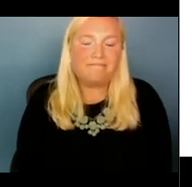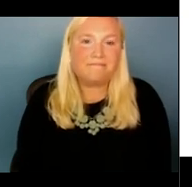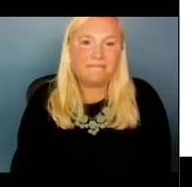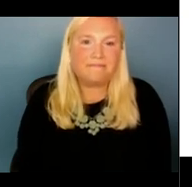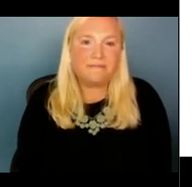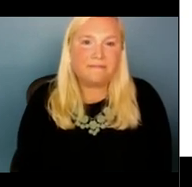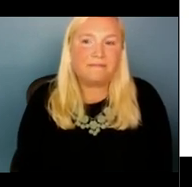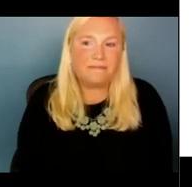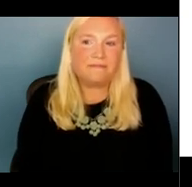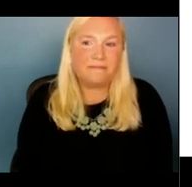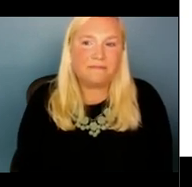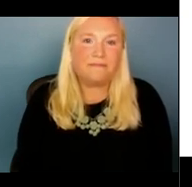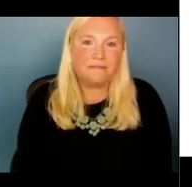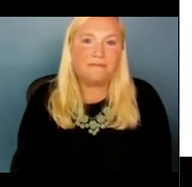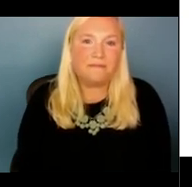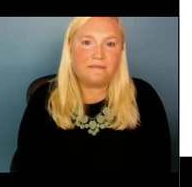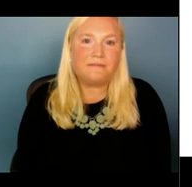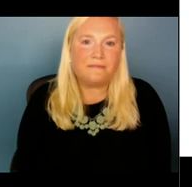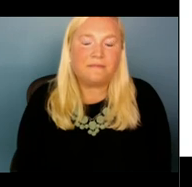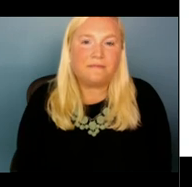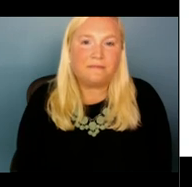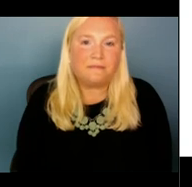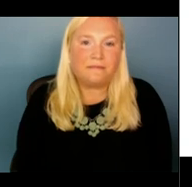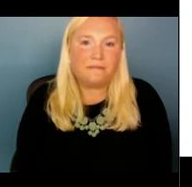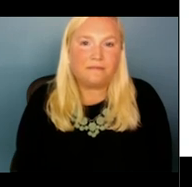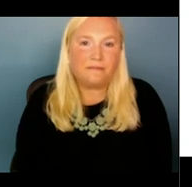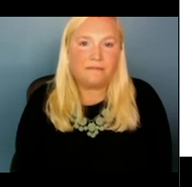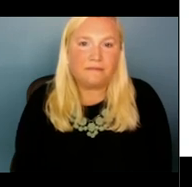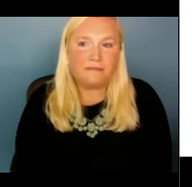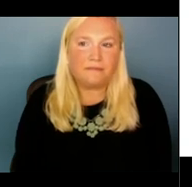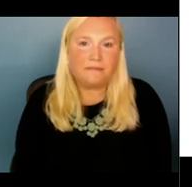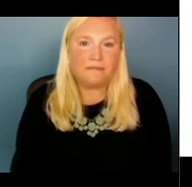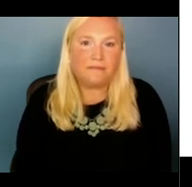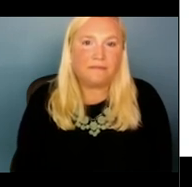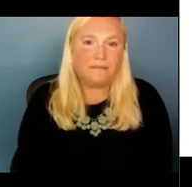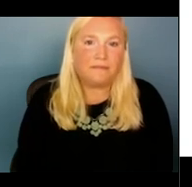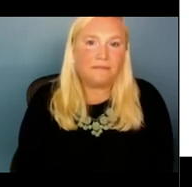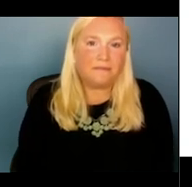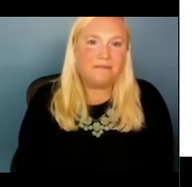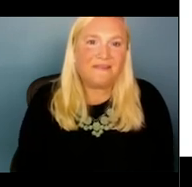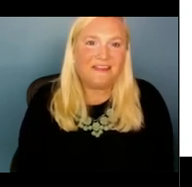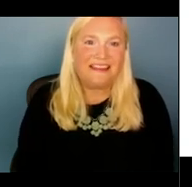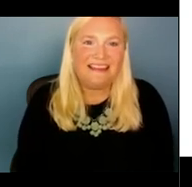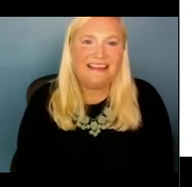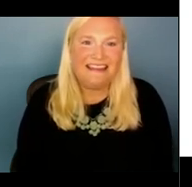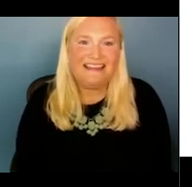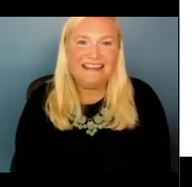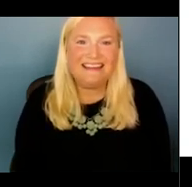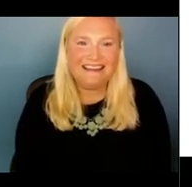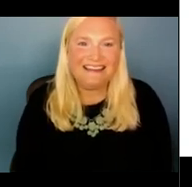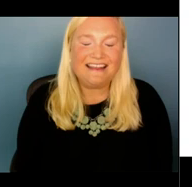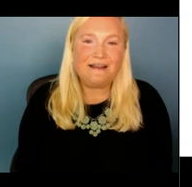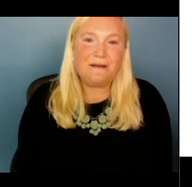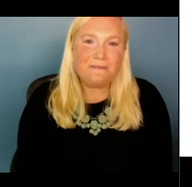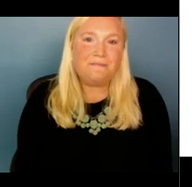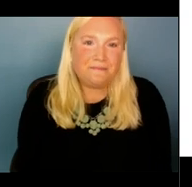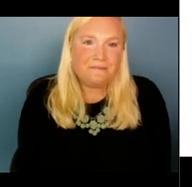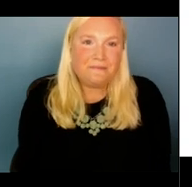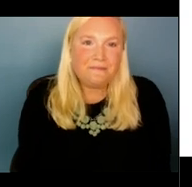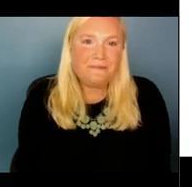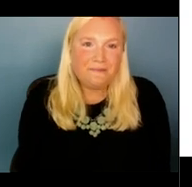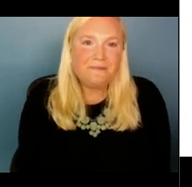there's no adverse impact on their lives. But if the parent doesn't understand that, they'll say, oh, he's stuttering. You better get him in therapy because you got to make him